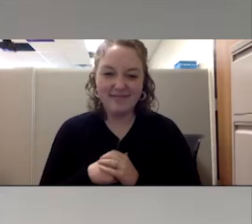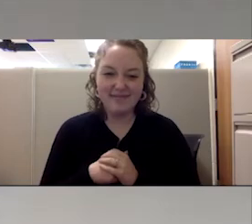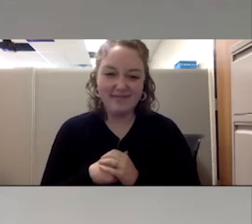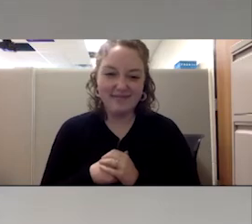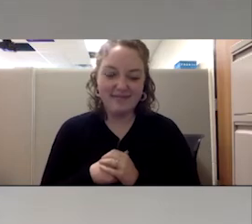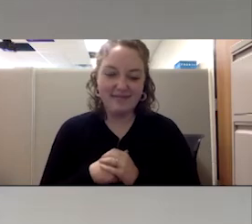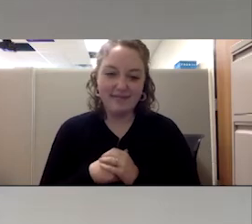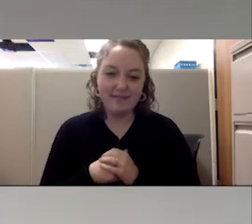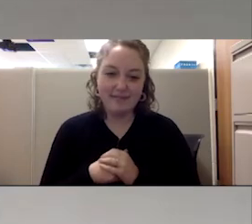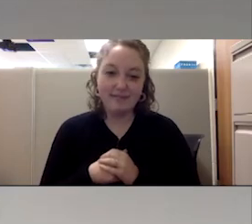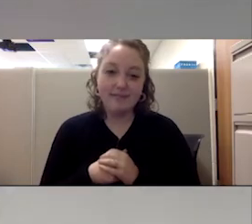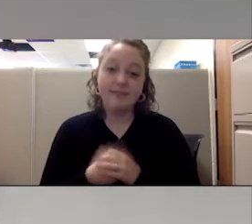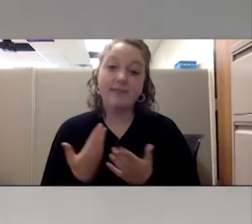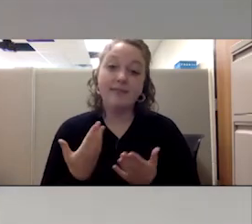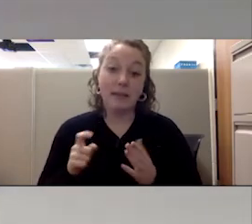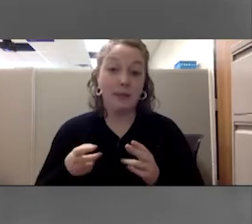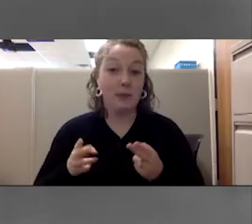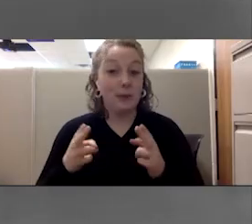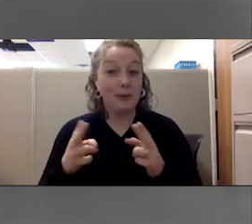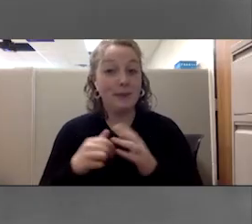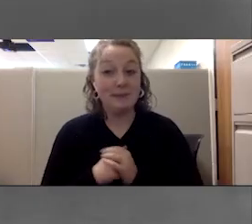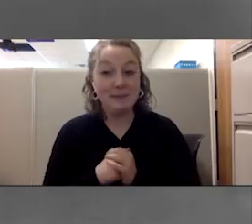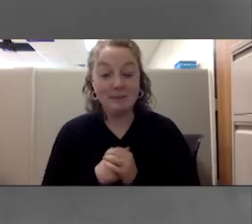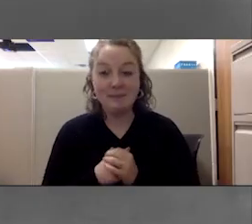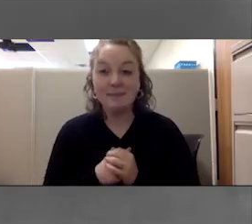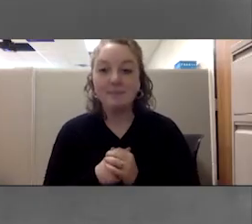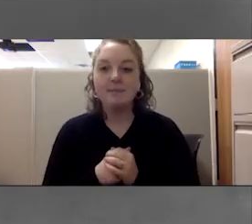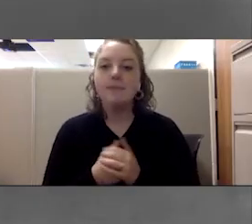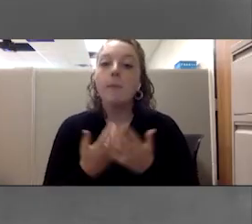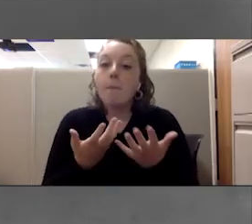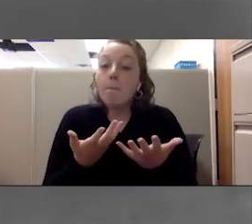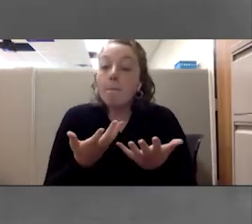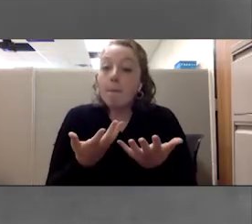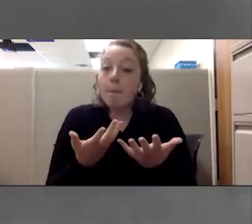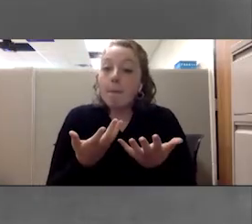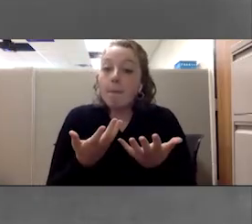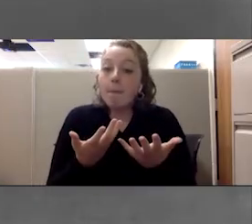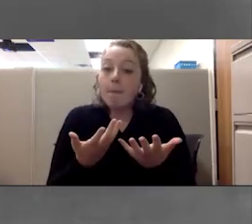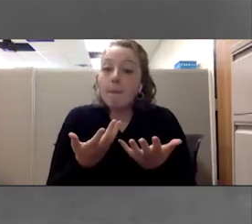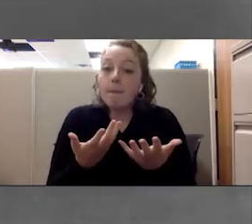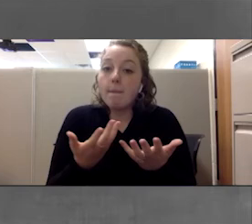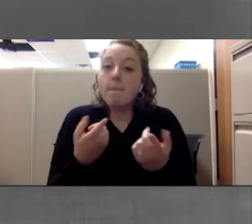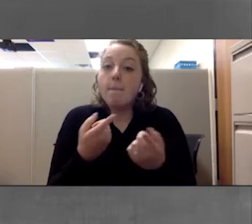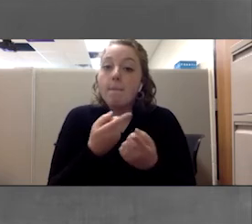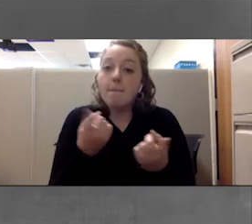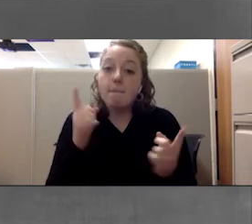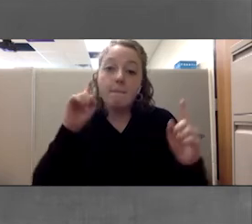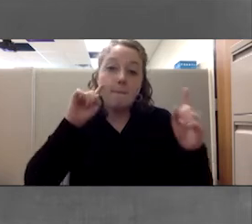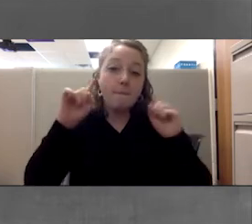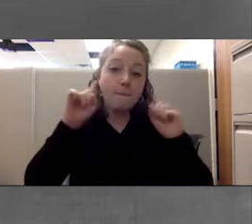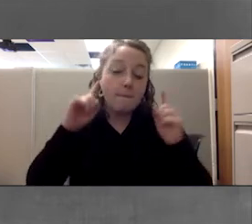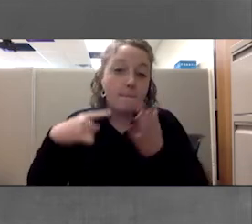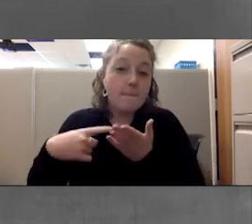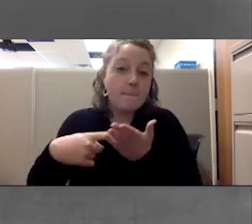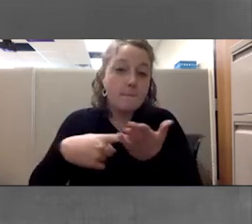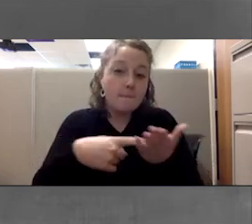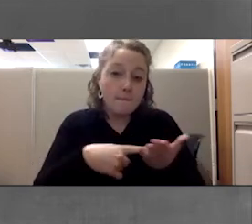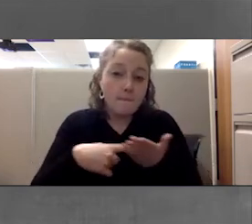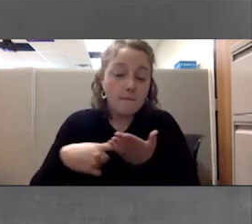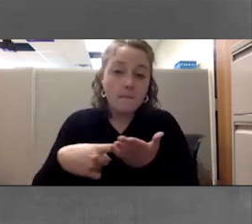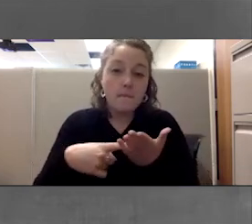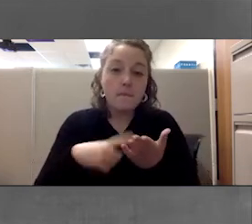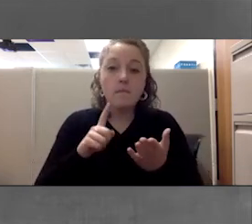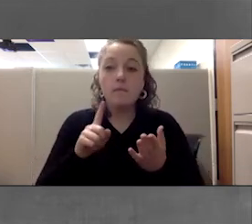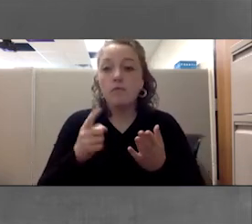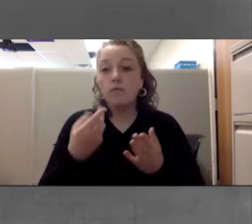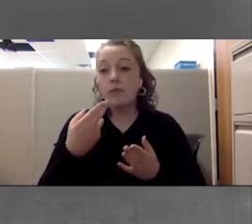We may need to hurry. I've kind of heard a lot of things being talked about this replace the